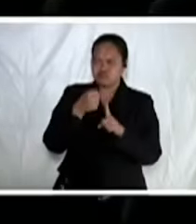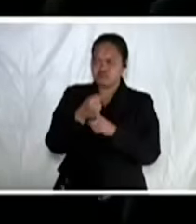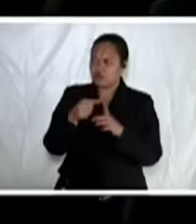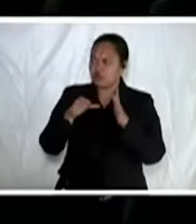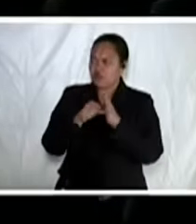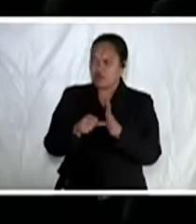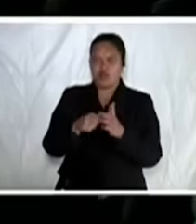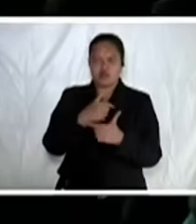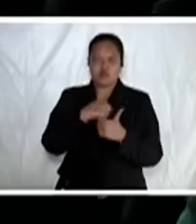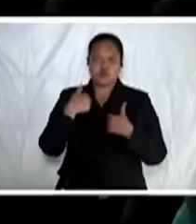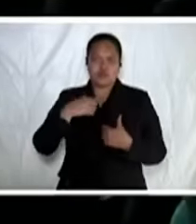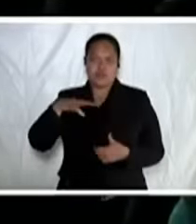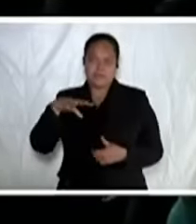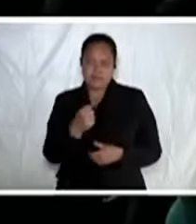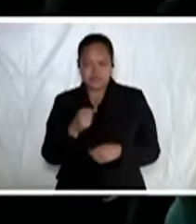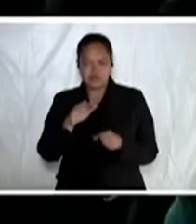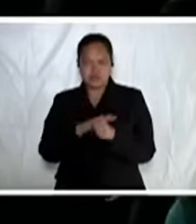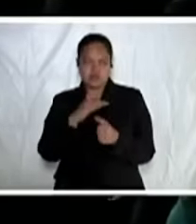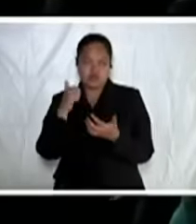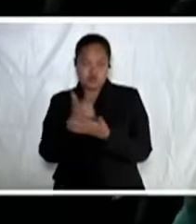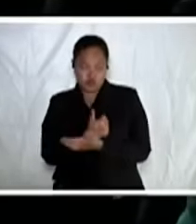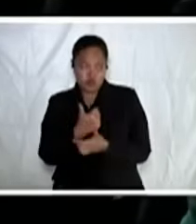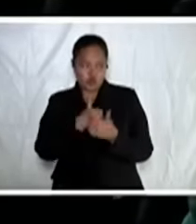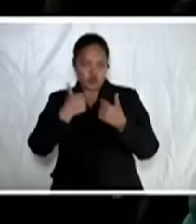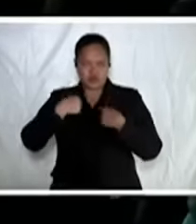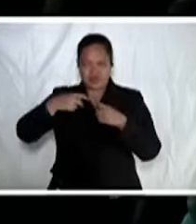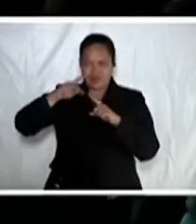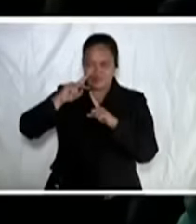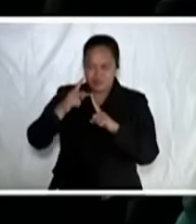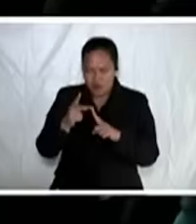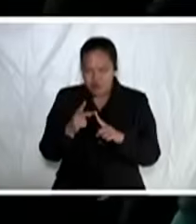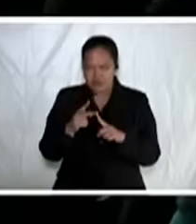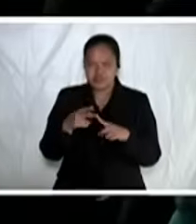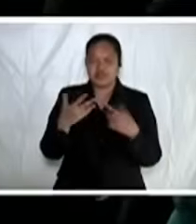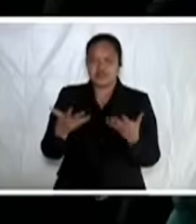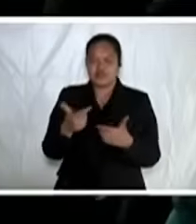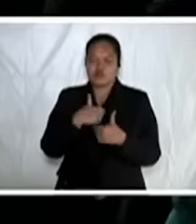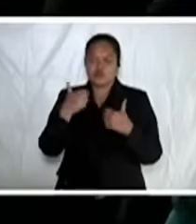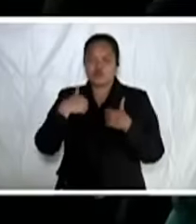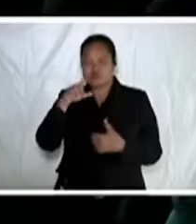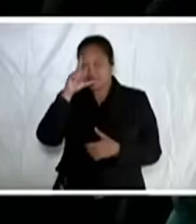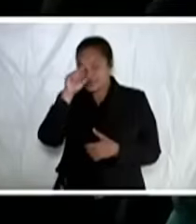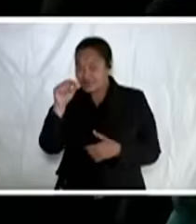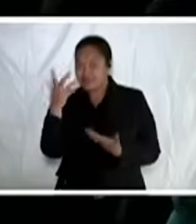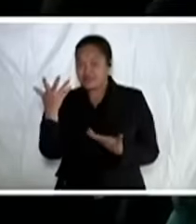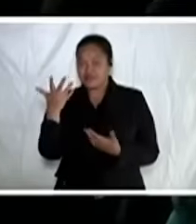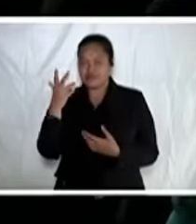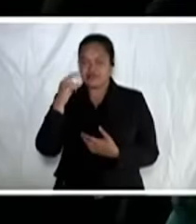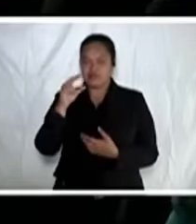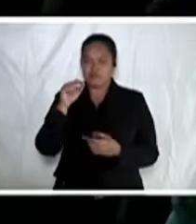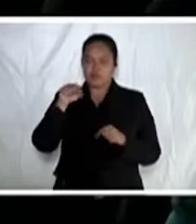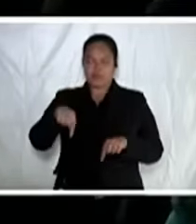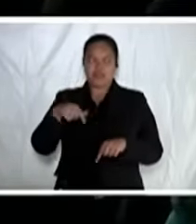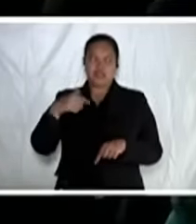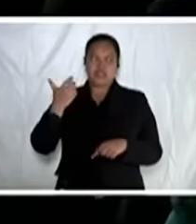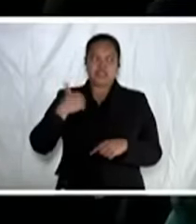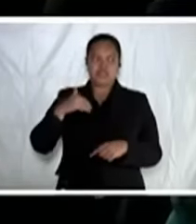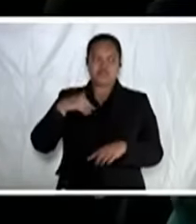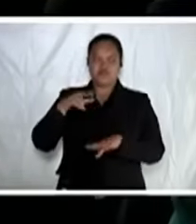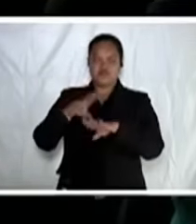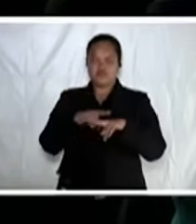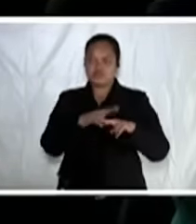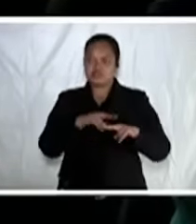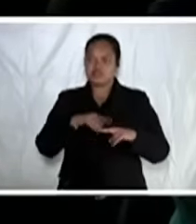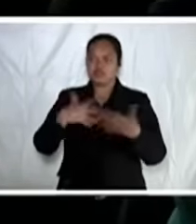which we must ensure we prioritize so that we can continue to live in a Fiji that is prosperous, that